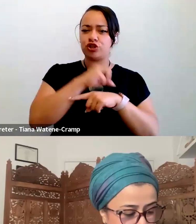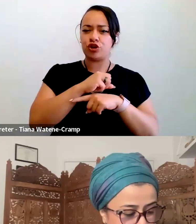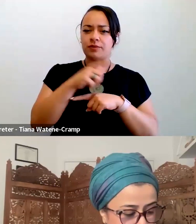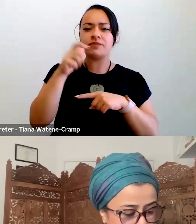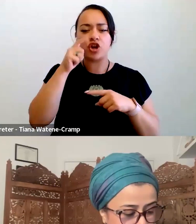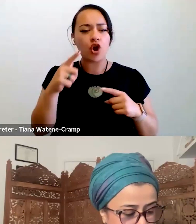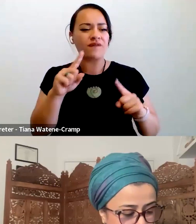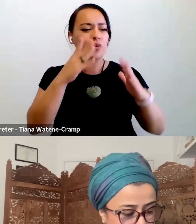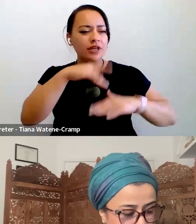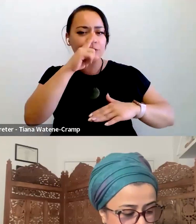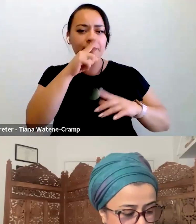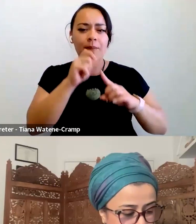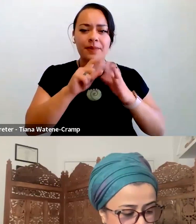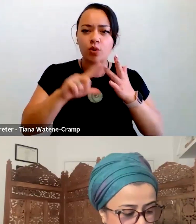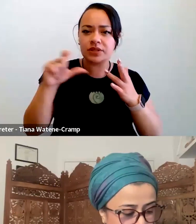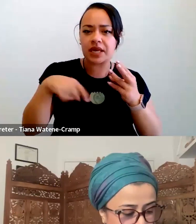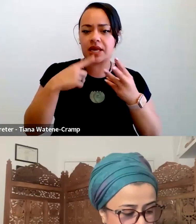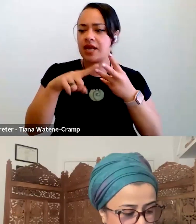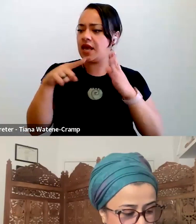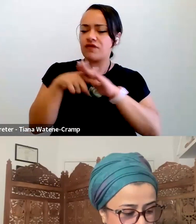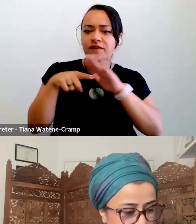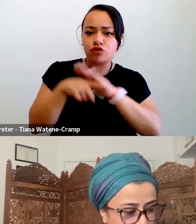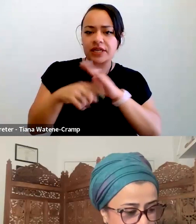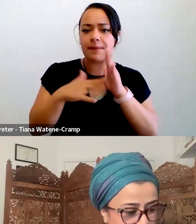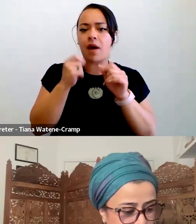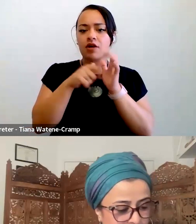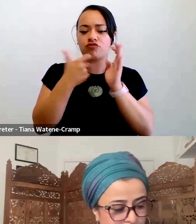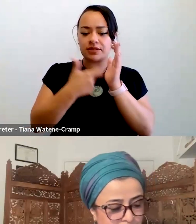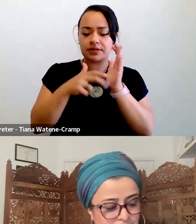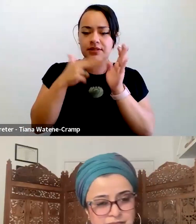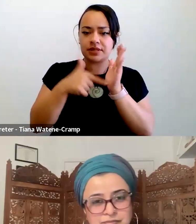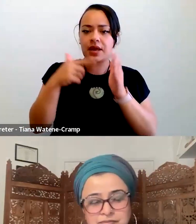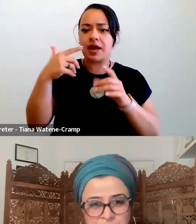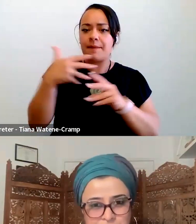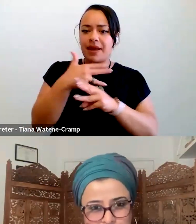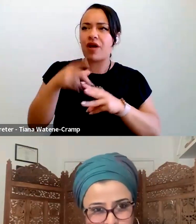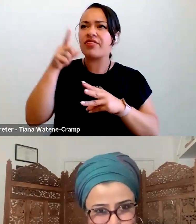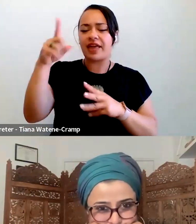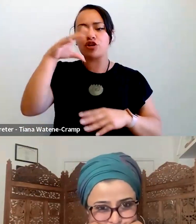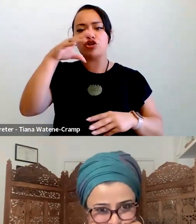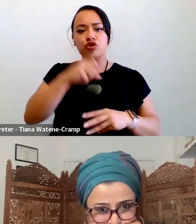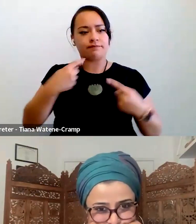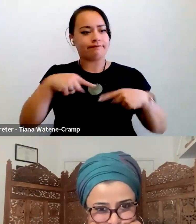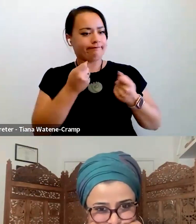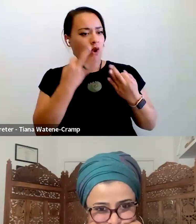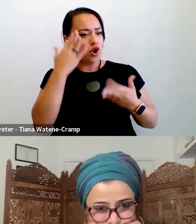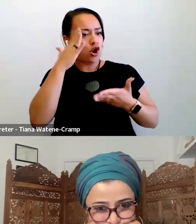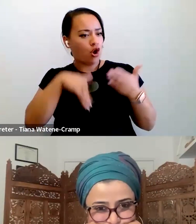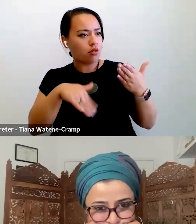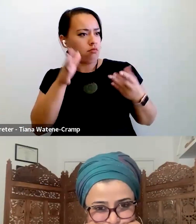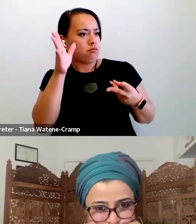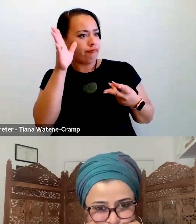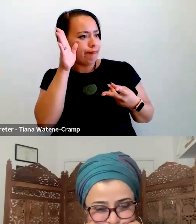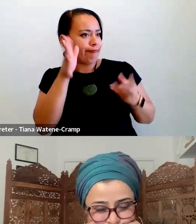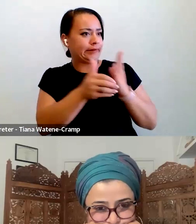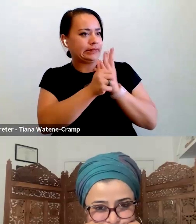of colour and from refugee and migrant backgrounds, we don't have the knowledge, experience or skills to do the work.